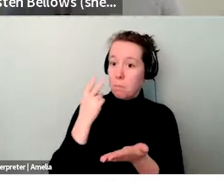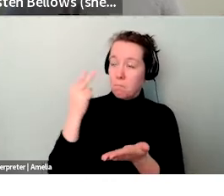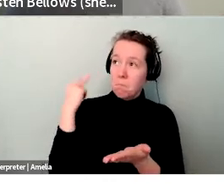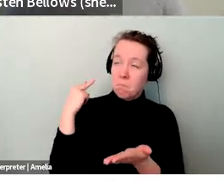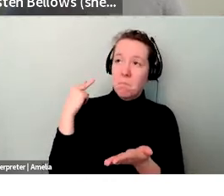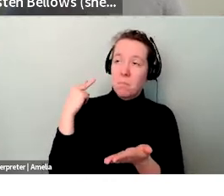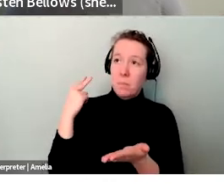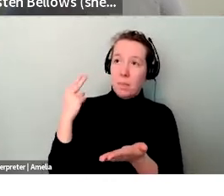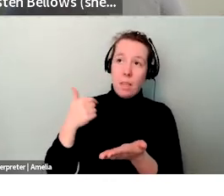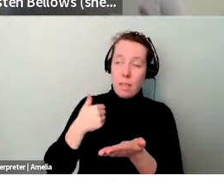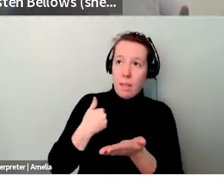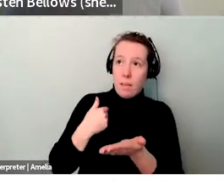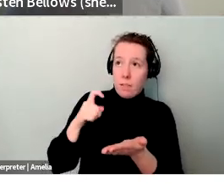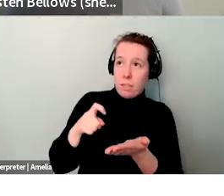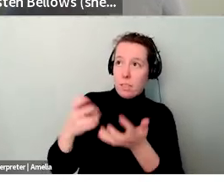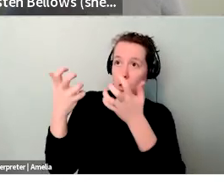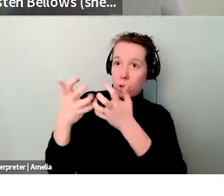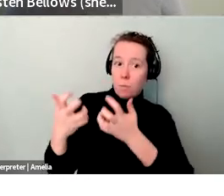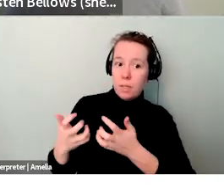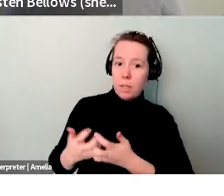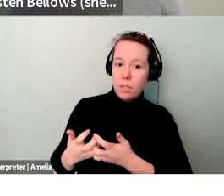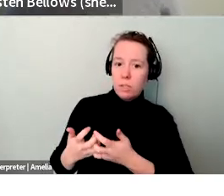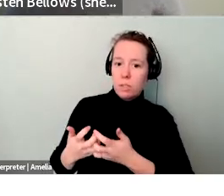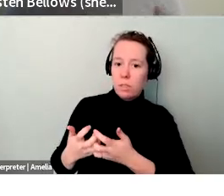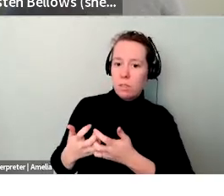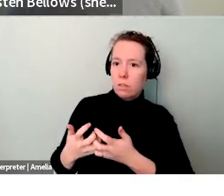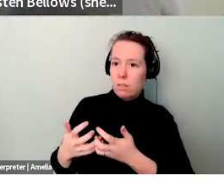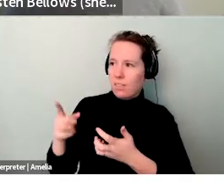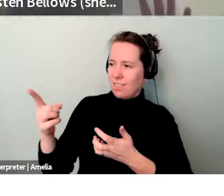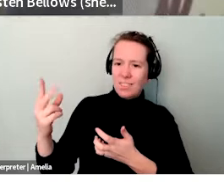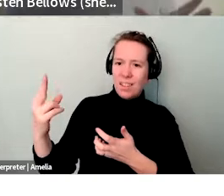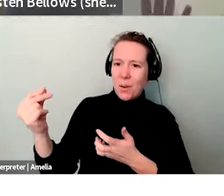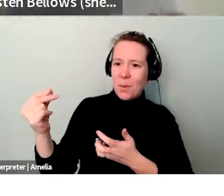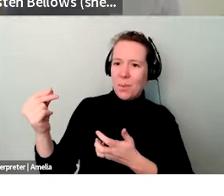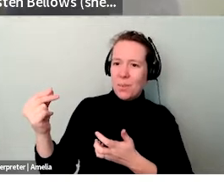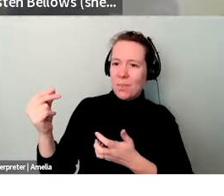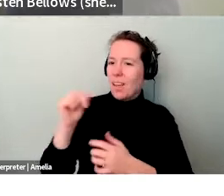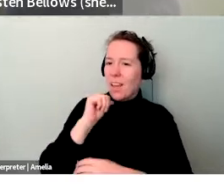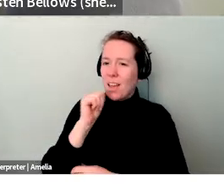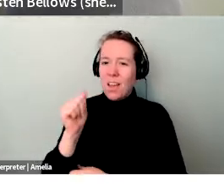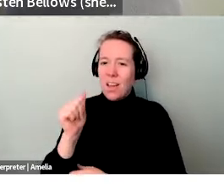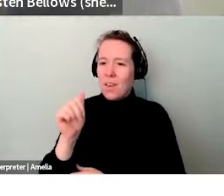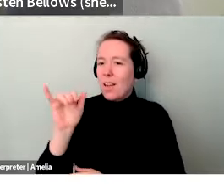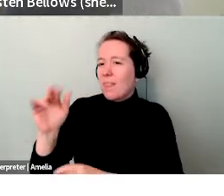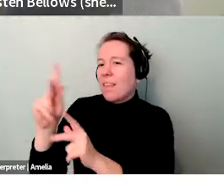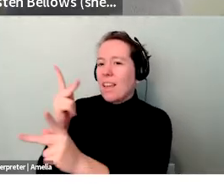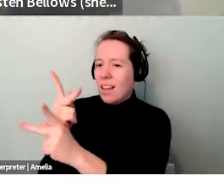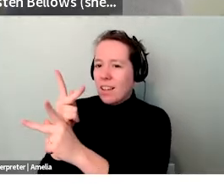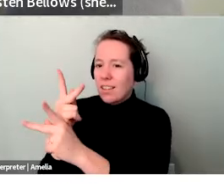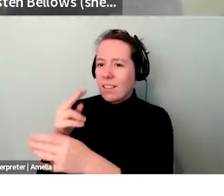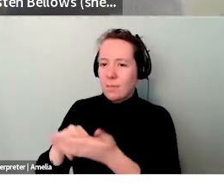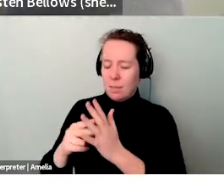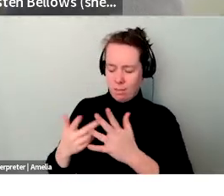So I figured it out anyways, but yeah, there's risk benefit versus telling people some